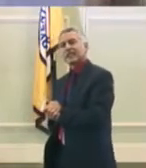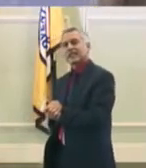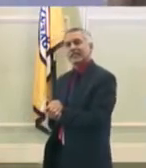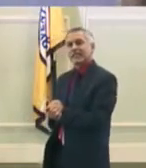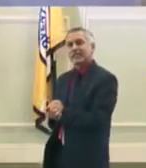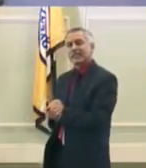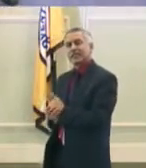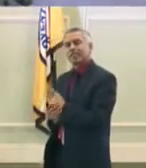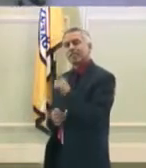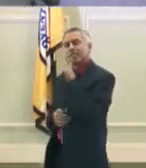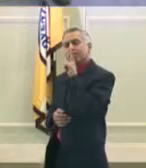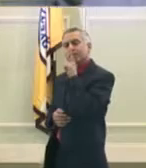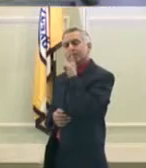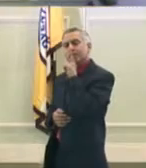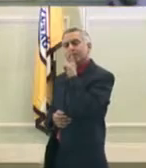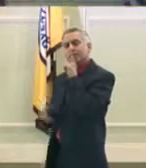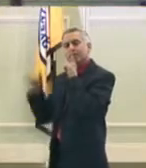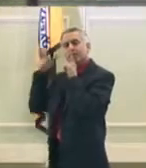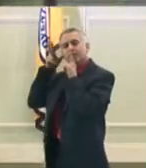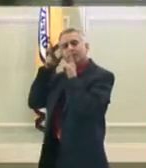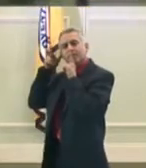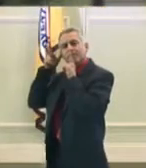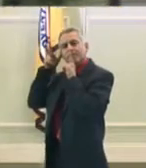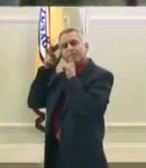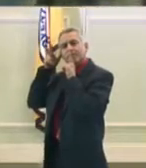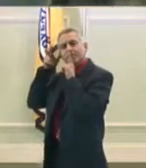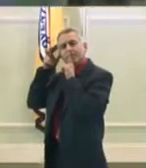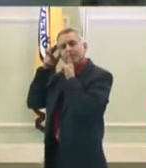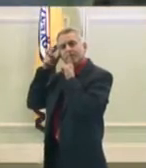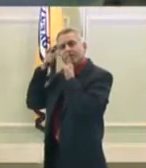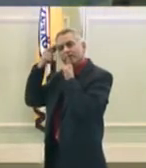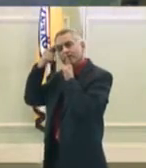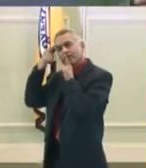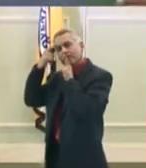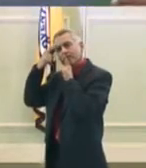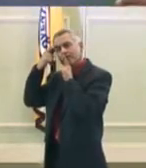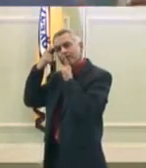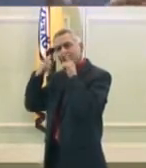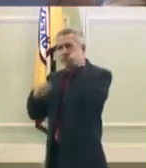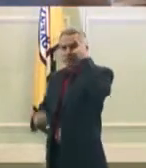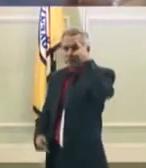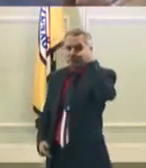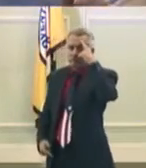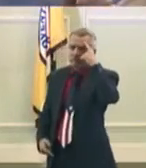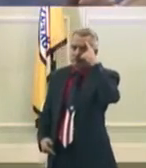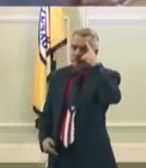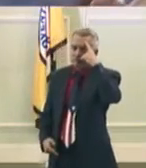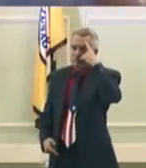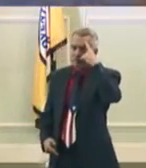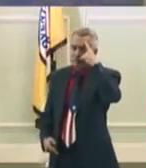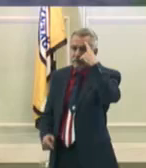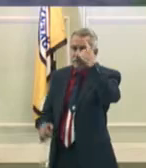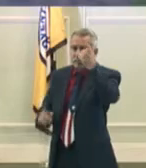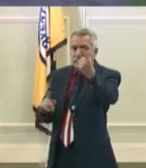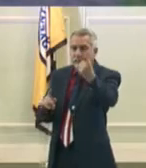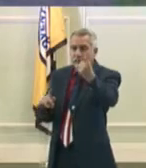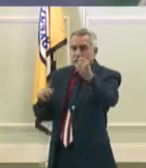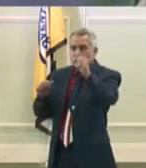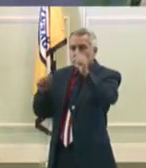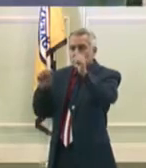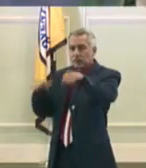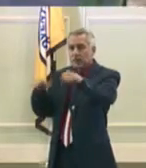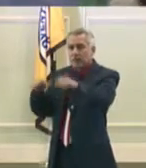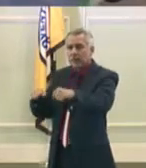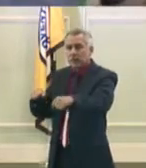listen. Be quiet and listen. See the opportunity to introduce God into the situation instead of putting